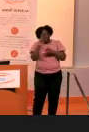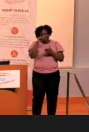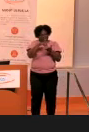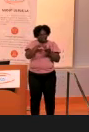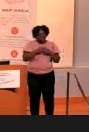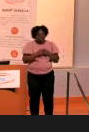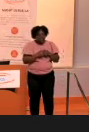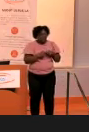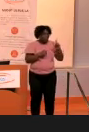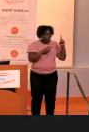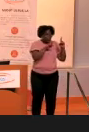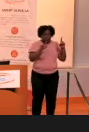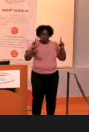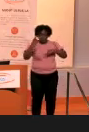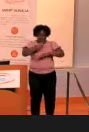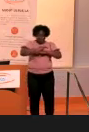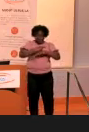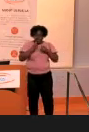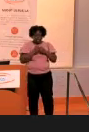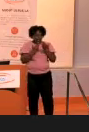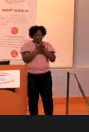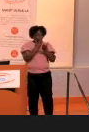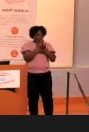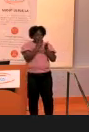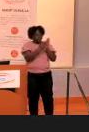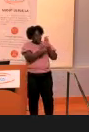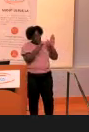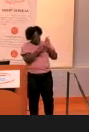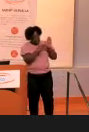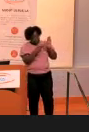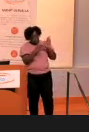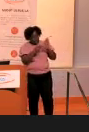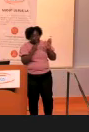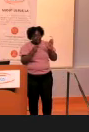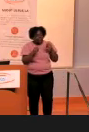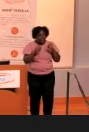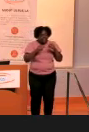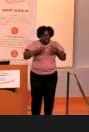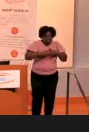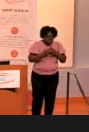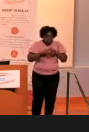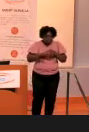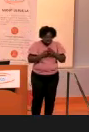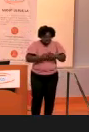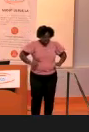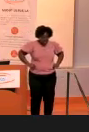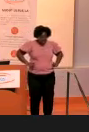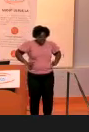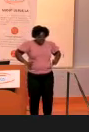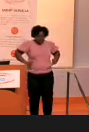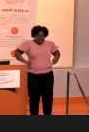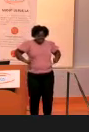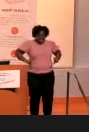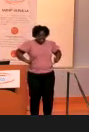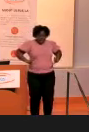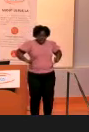for 1 to 3 days with a new diagnosis to try and jumpstart and suppress the inflammation quicker.